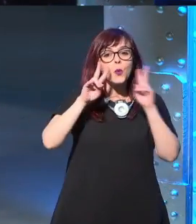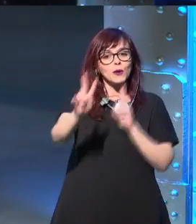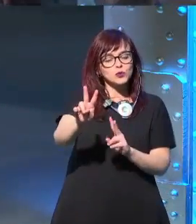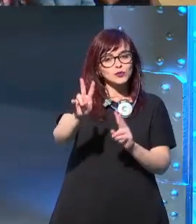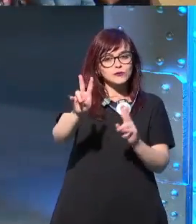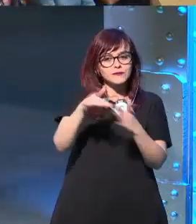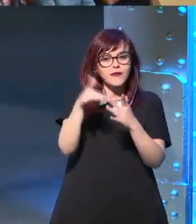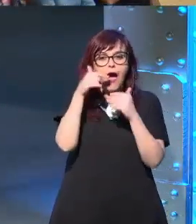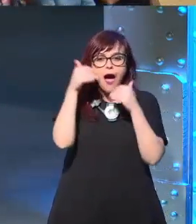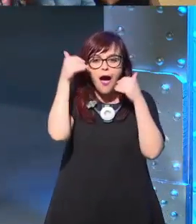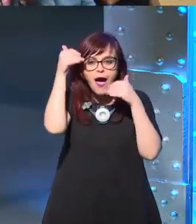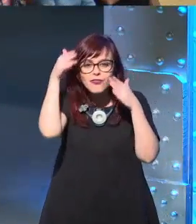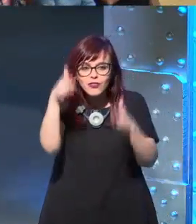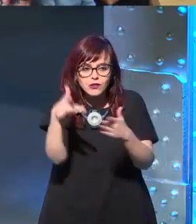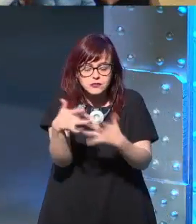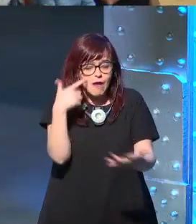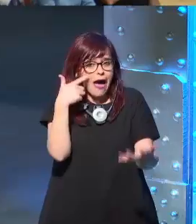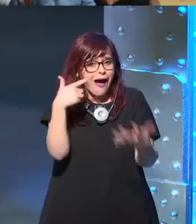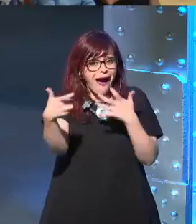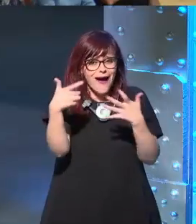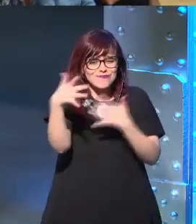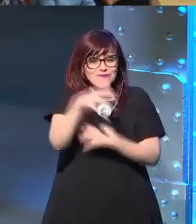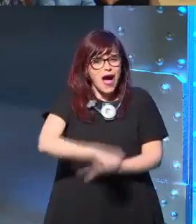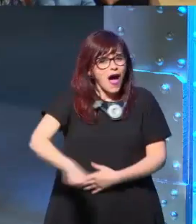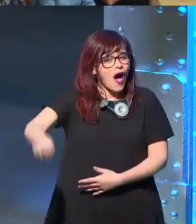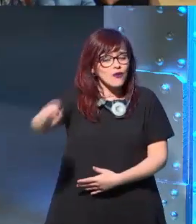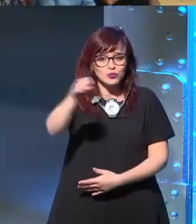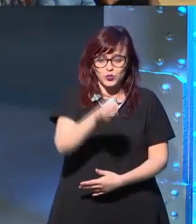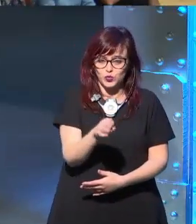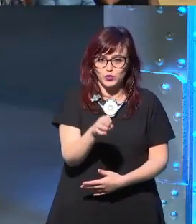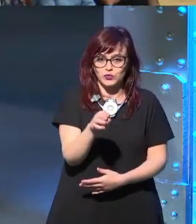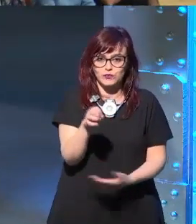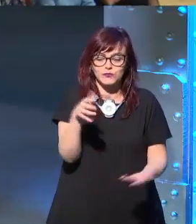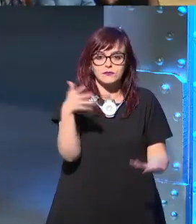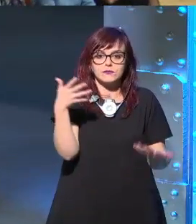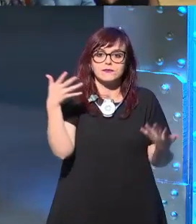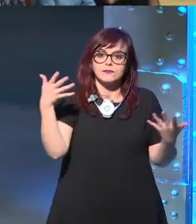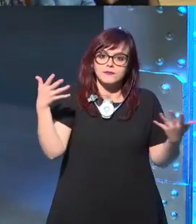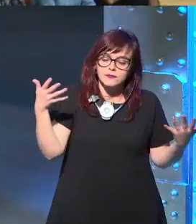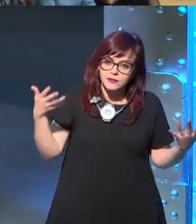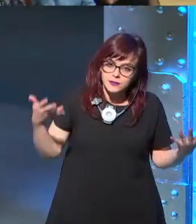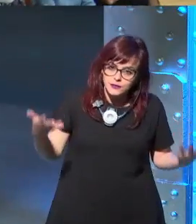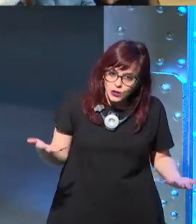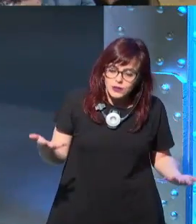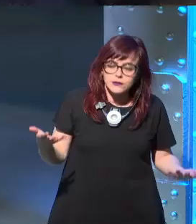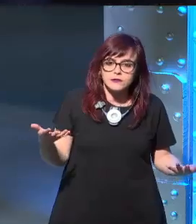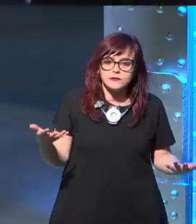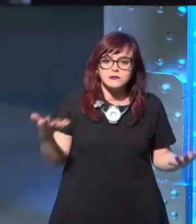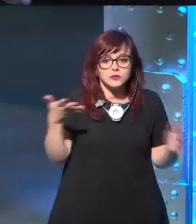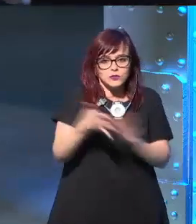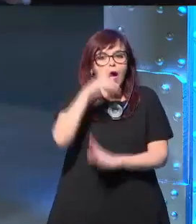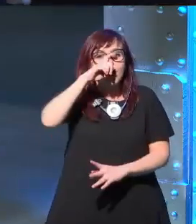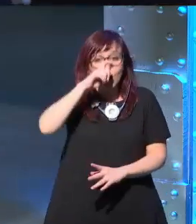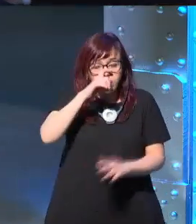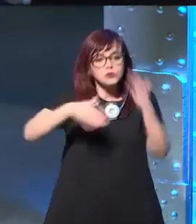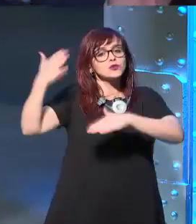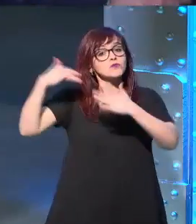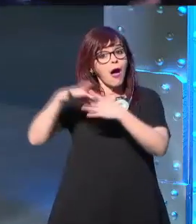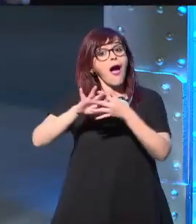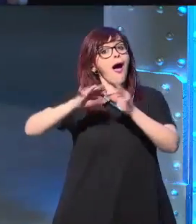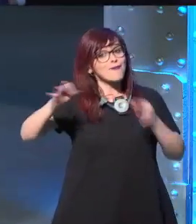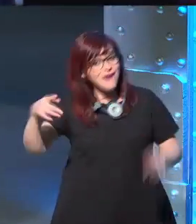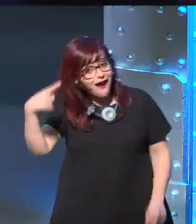it's a beautiful piece of art, too, with the left-handed cross-hatchings, the shadings. I mean, remember what his friends have been doing, little stick